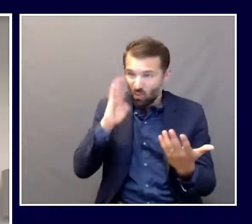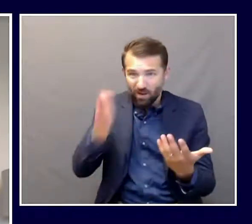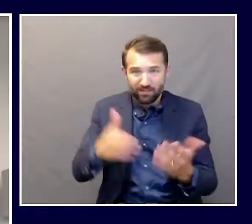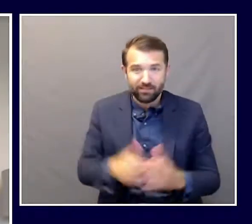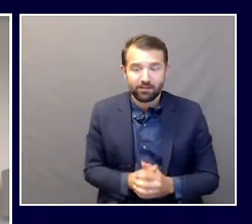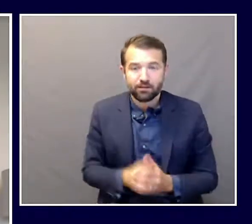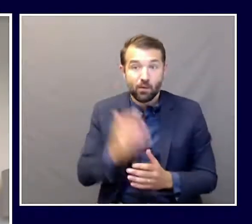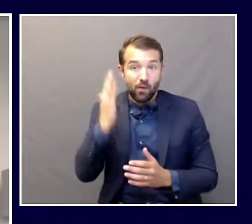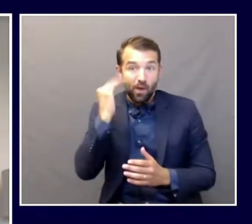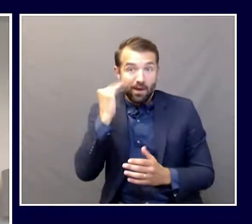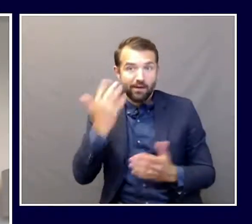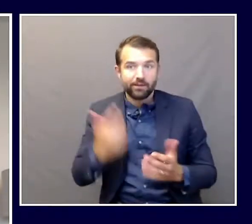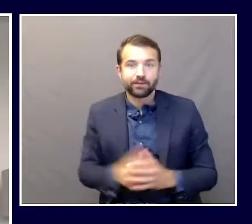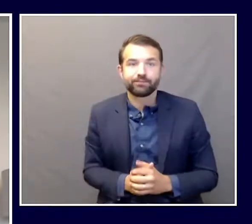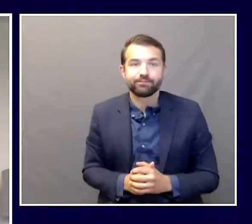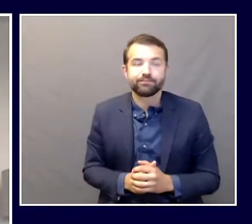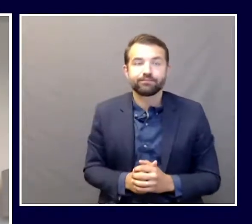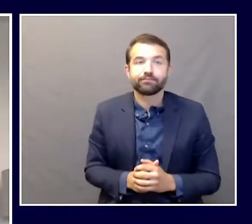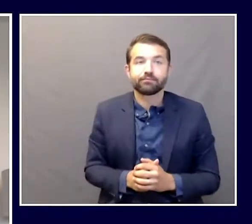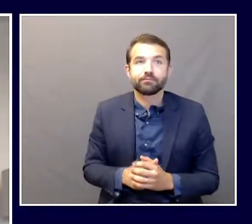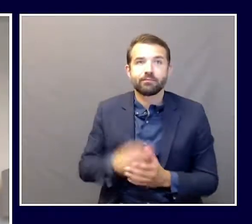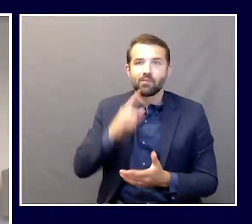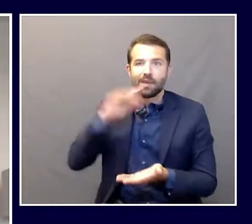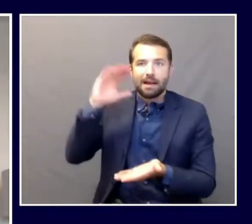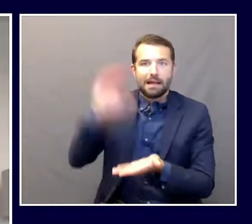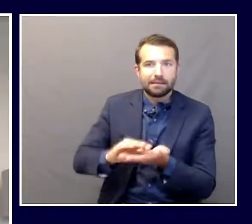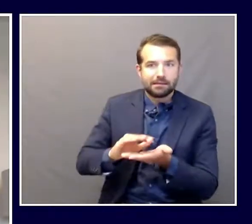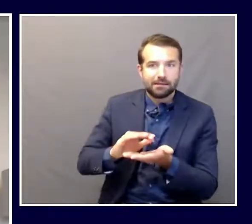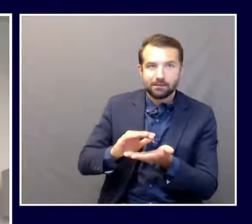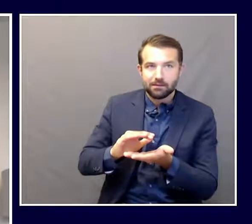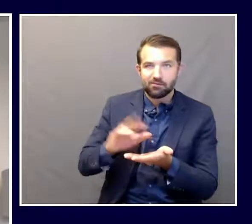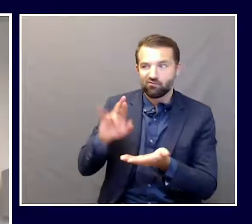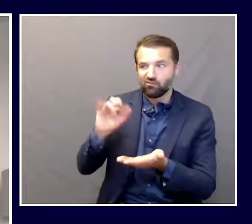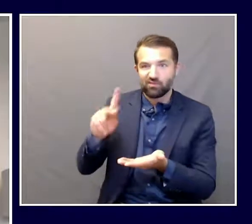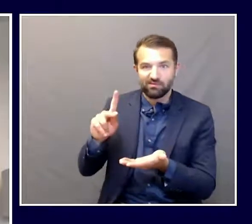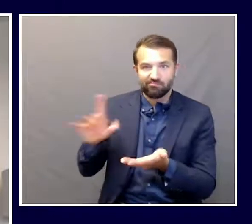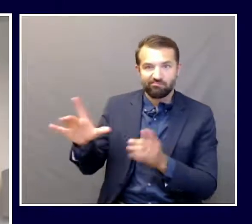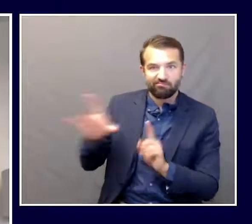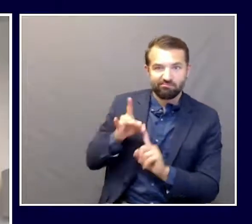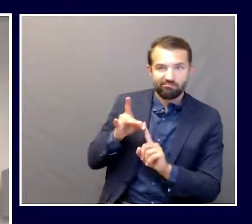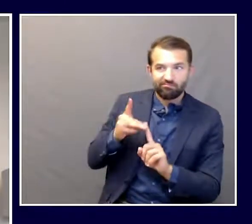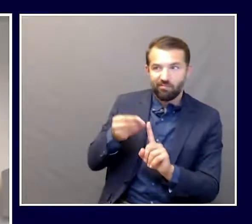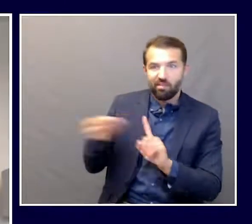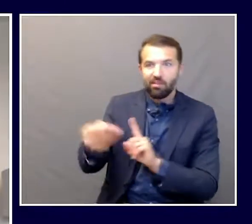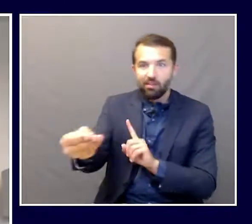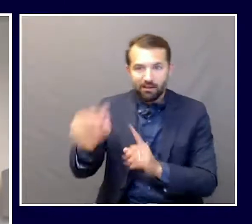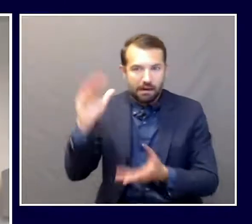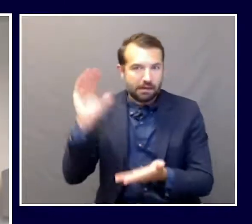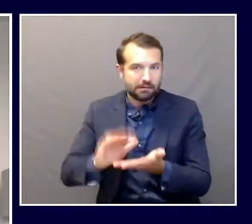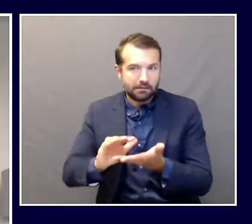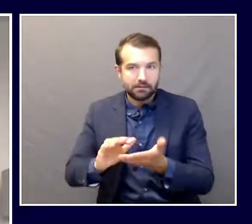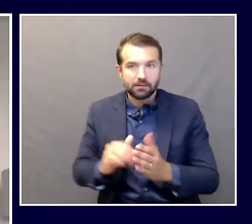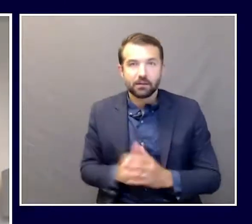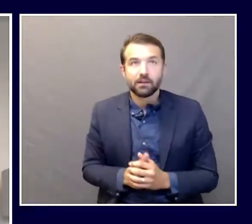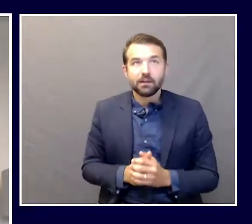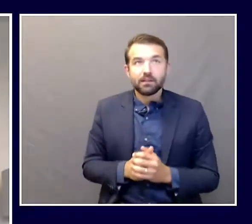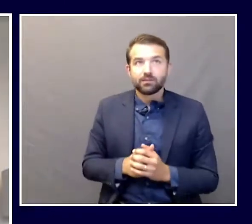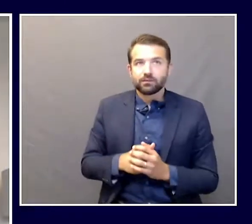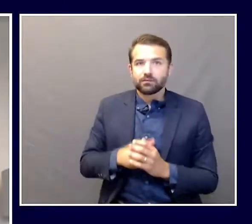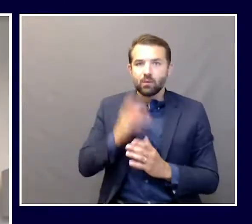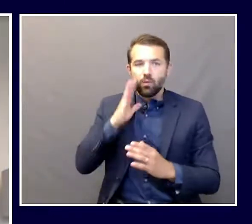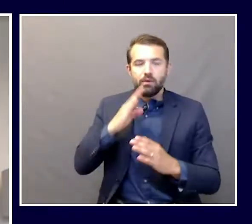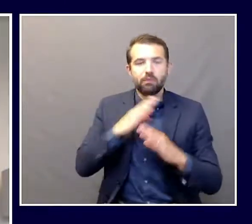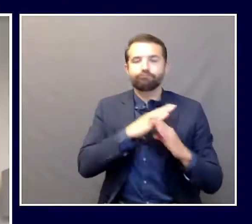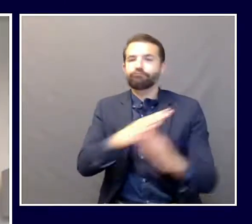a potential chain of transmission later. The best way to register is, first of all, to go get vaccinated. And